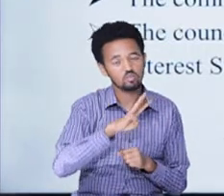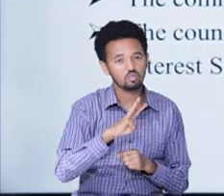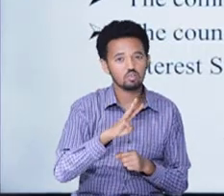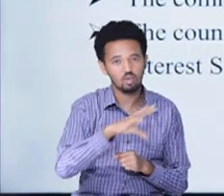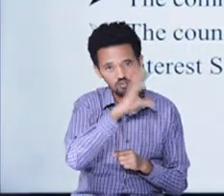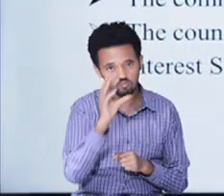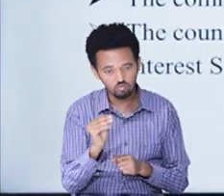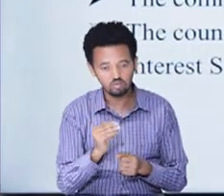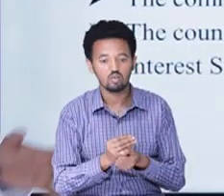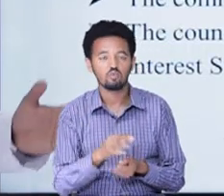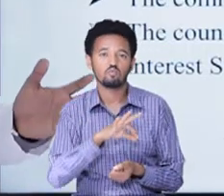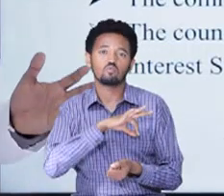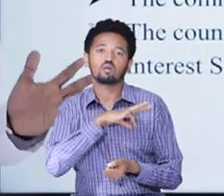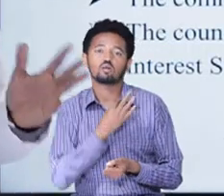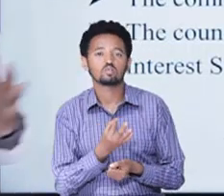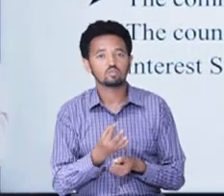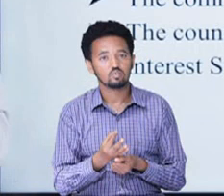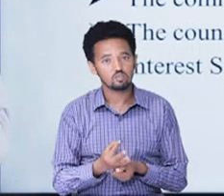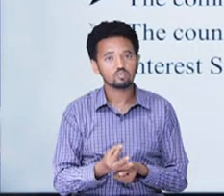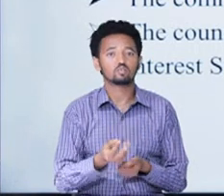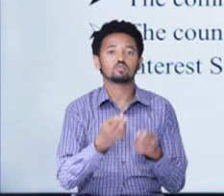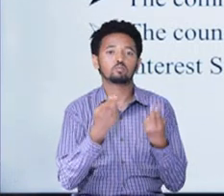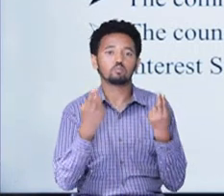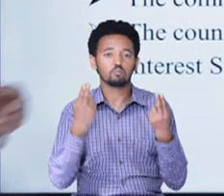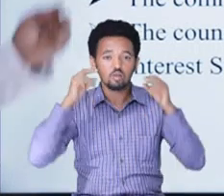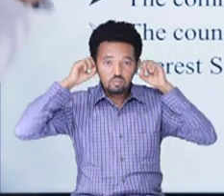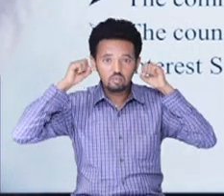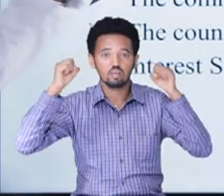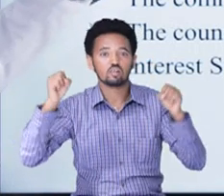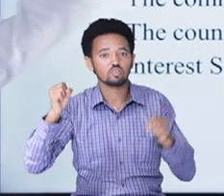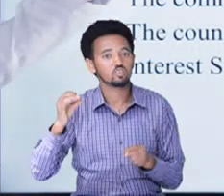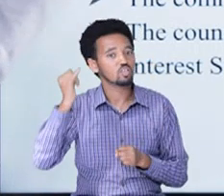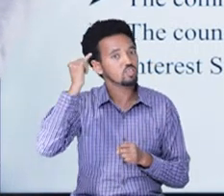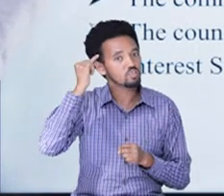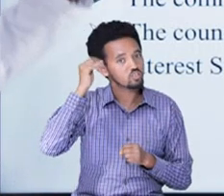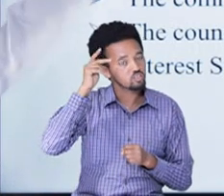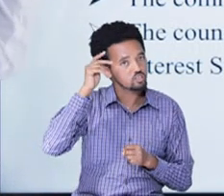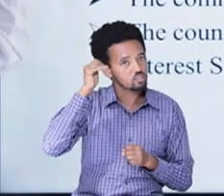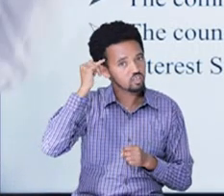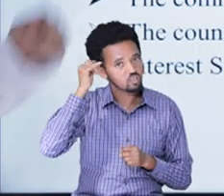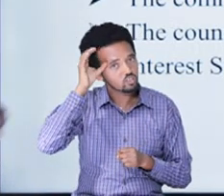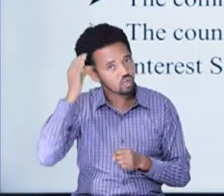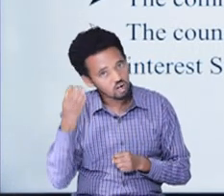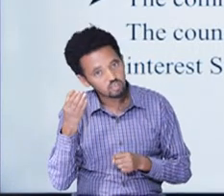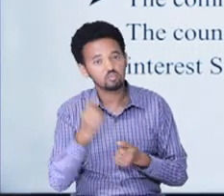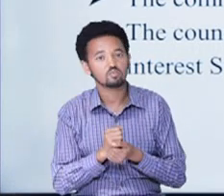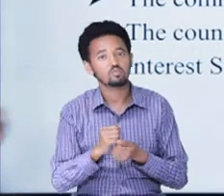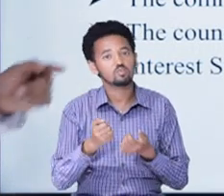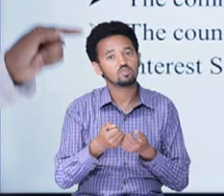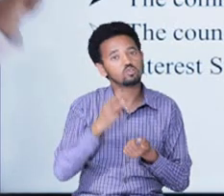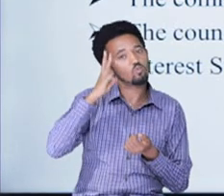from French colony. The French president Charles Gaulle became French president, and a new French constitution